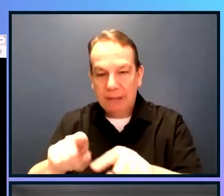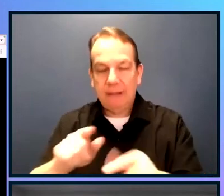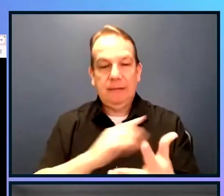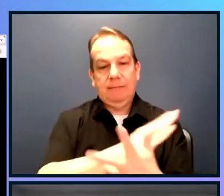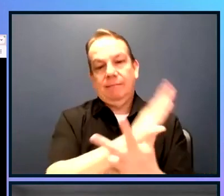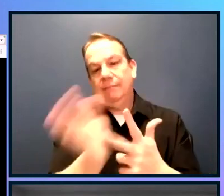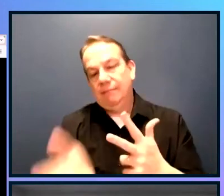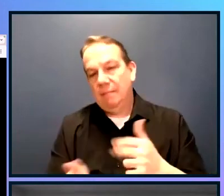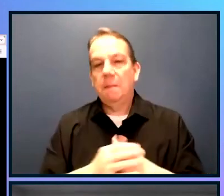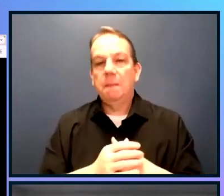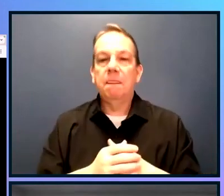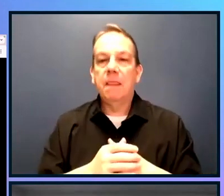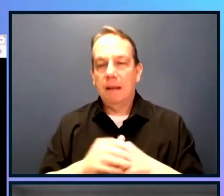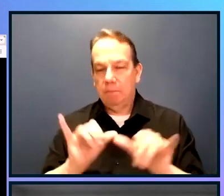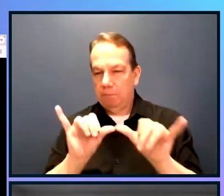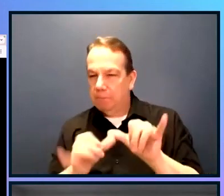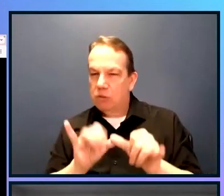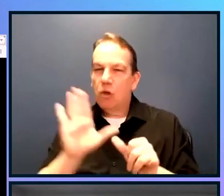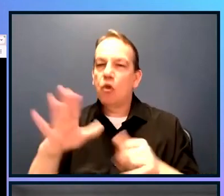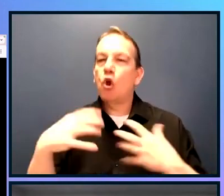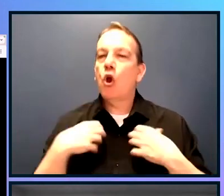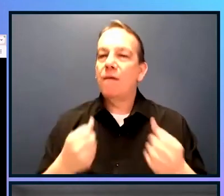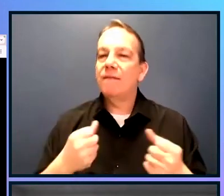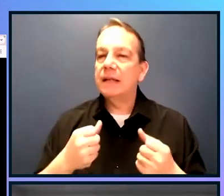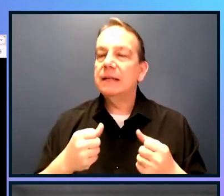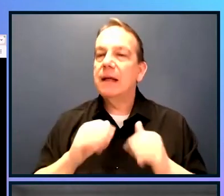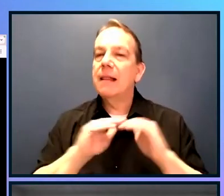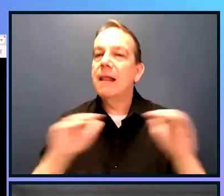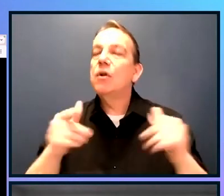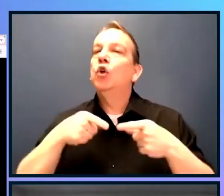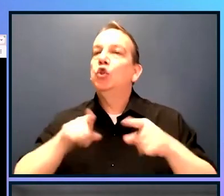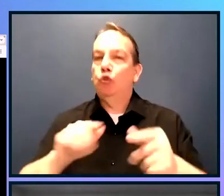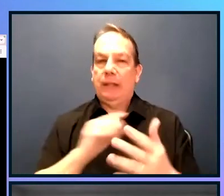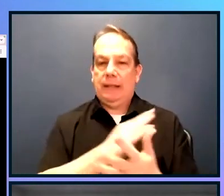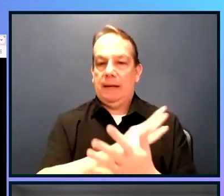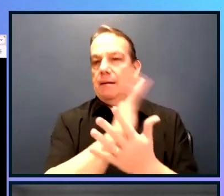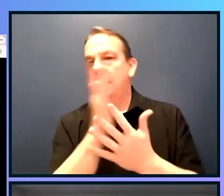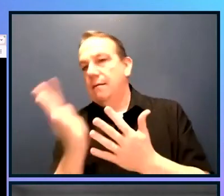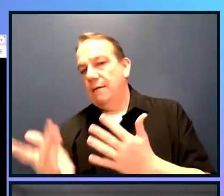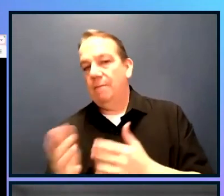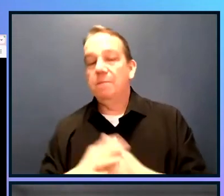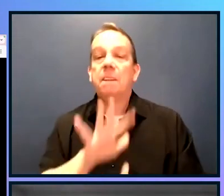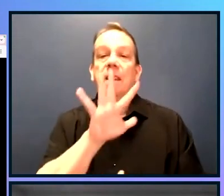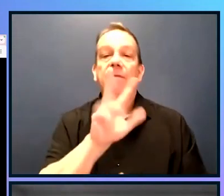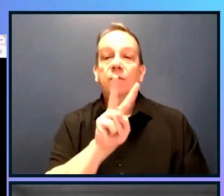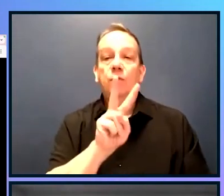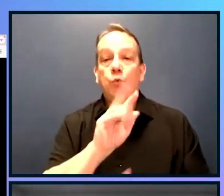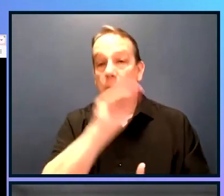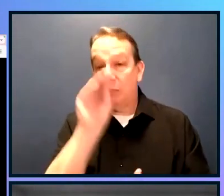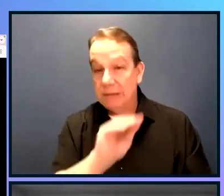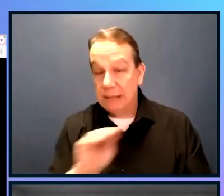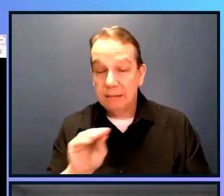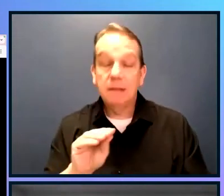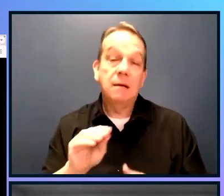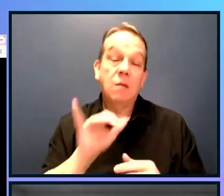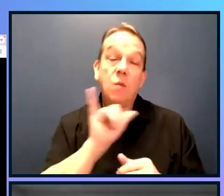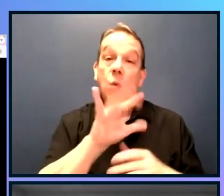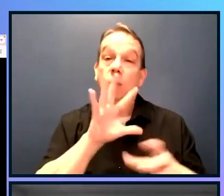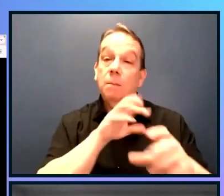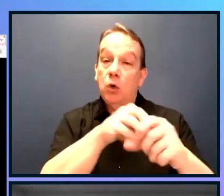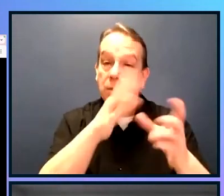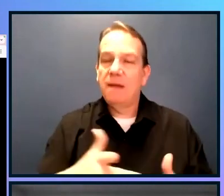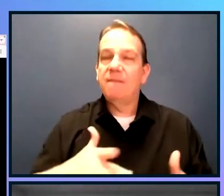confidence level using different assistive technologies, and here's what we found. 52% of participants felt